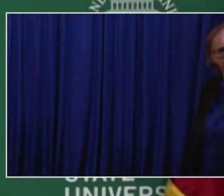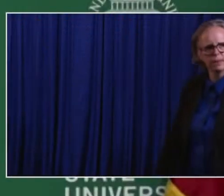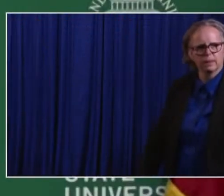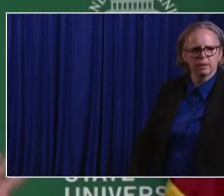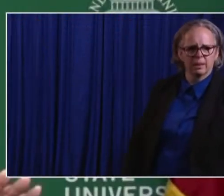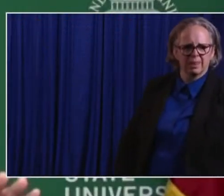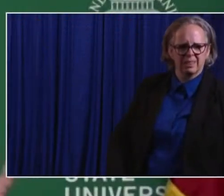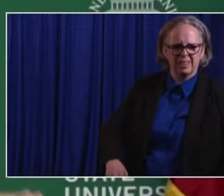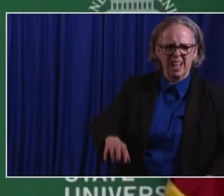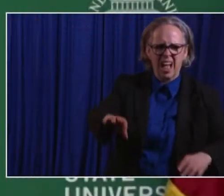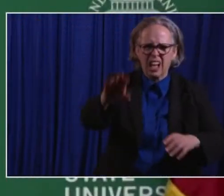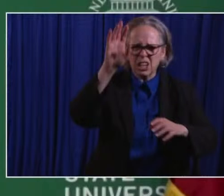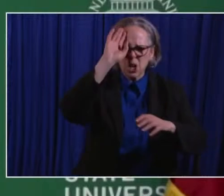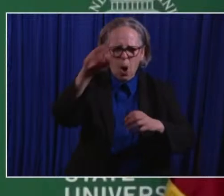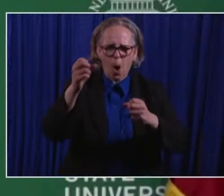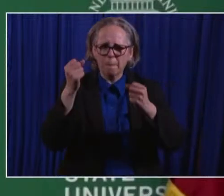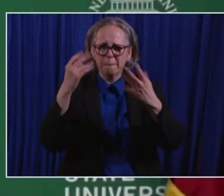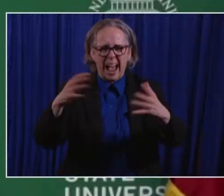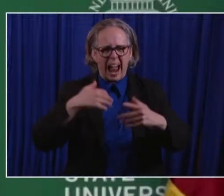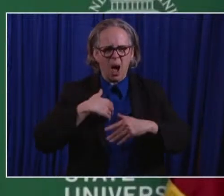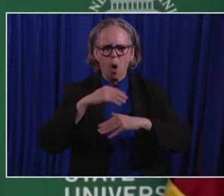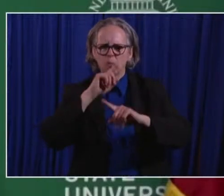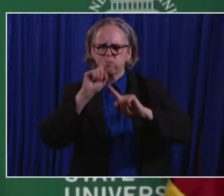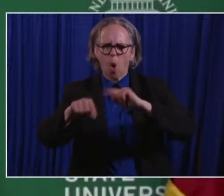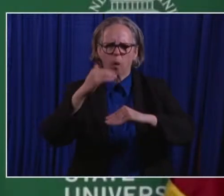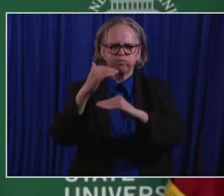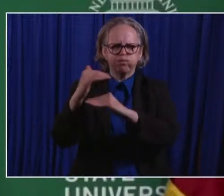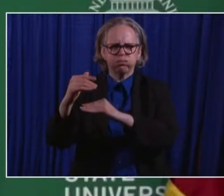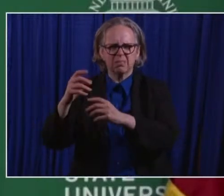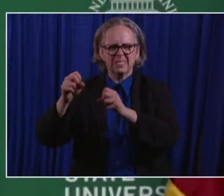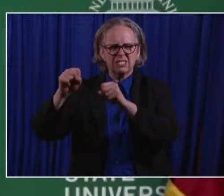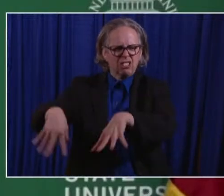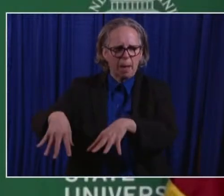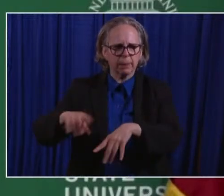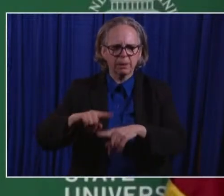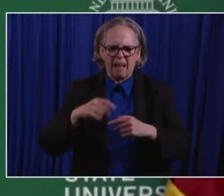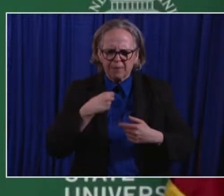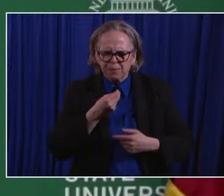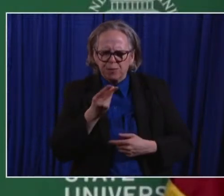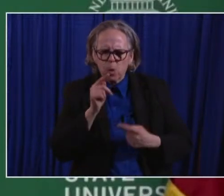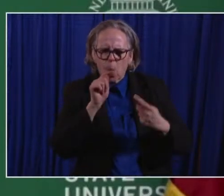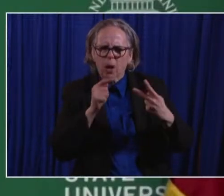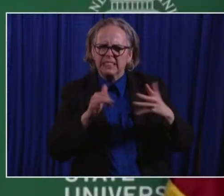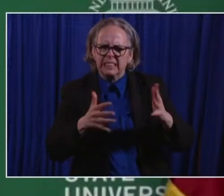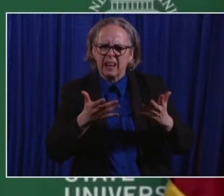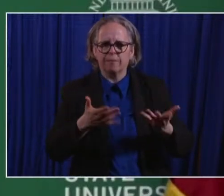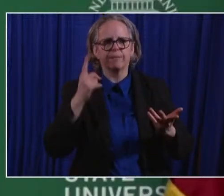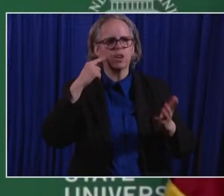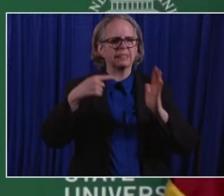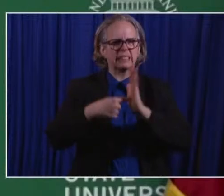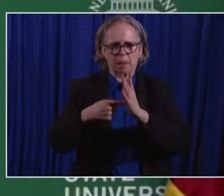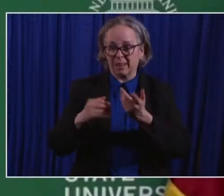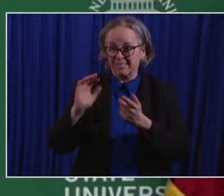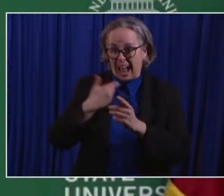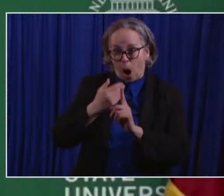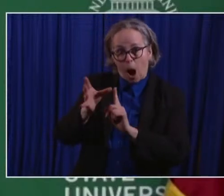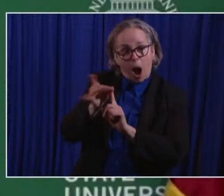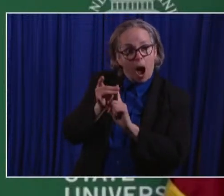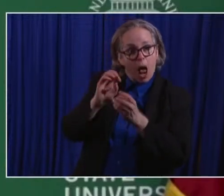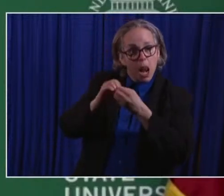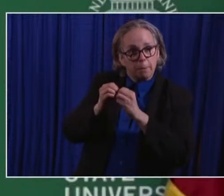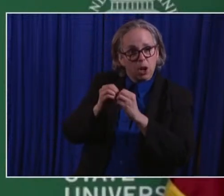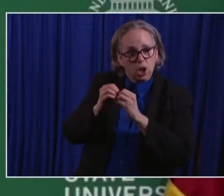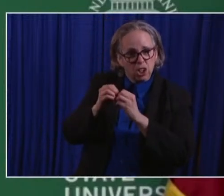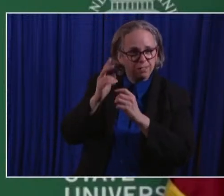we've set a marker to get out of it. We're seeing our case numbers go down. We put them out every